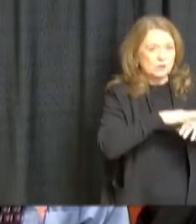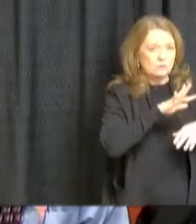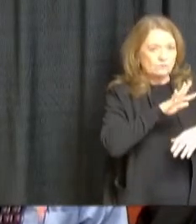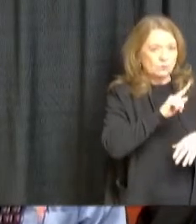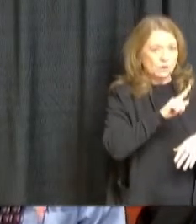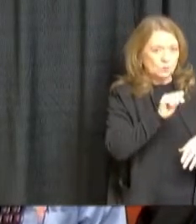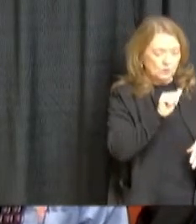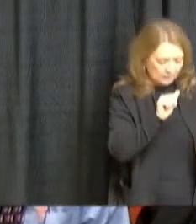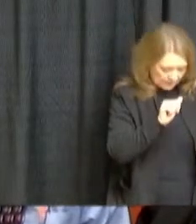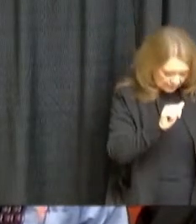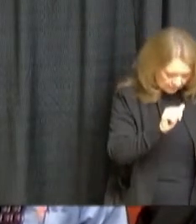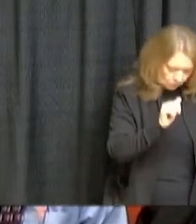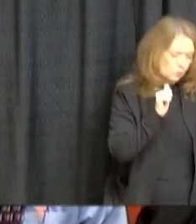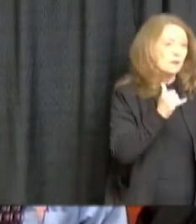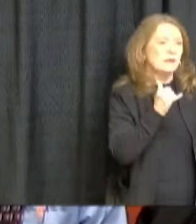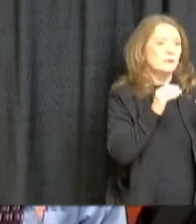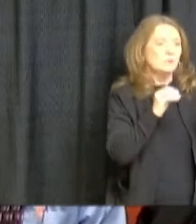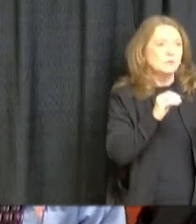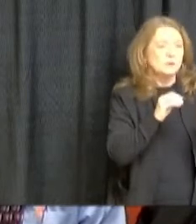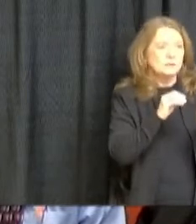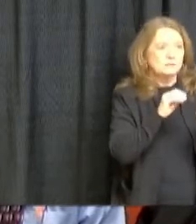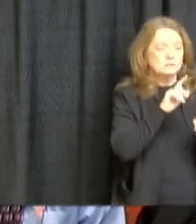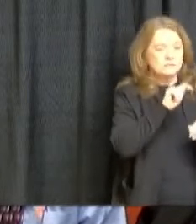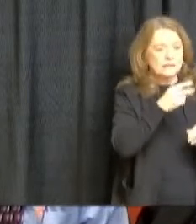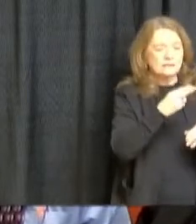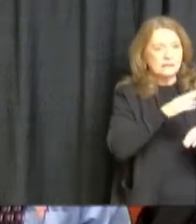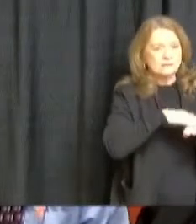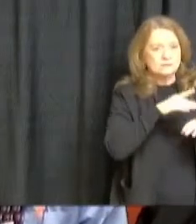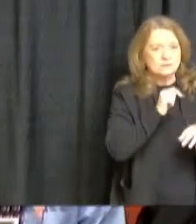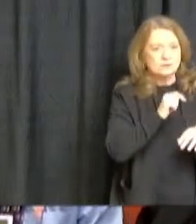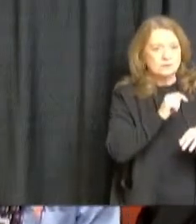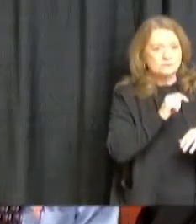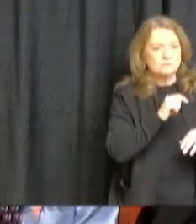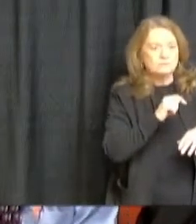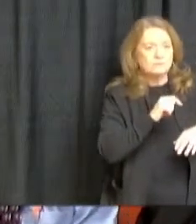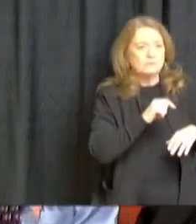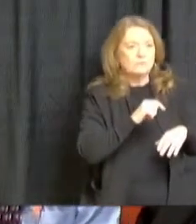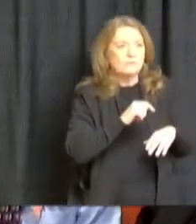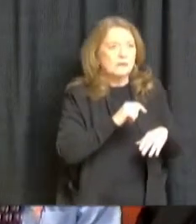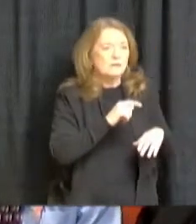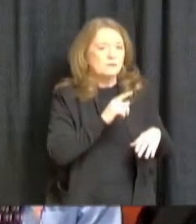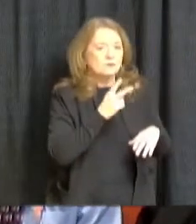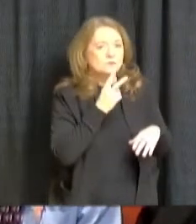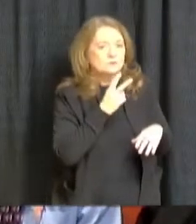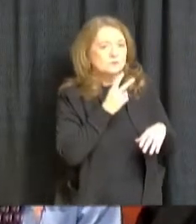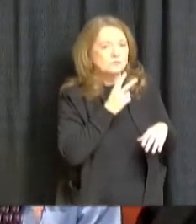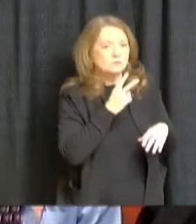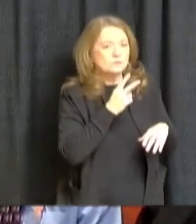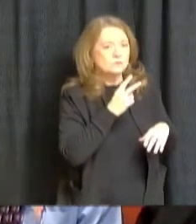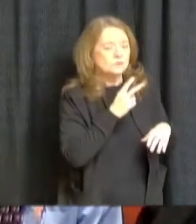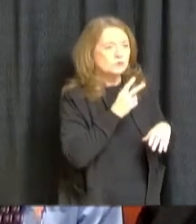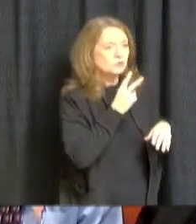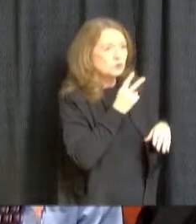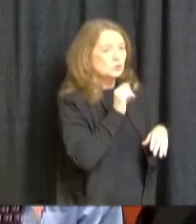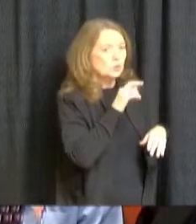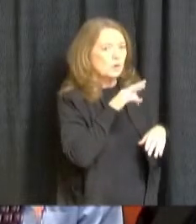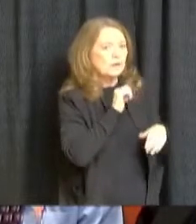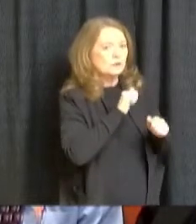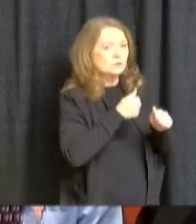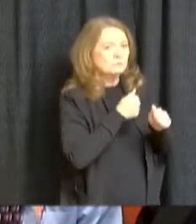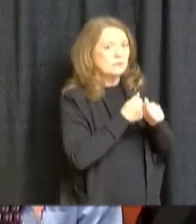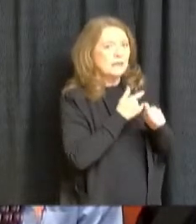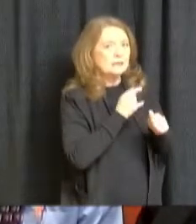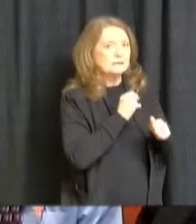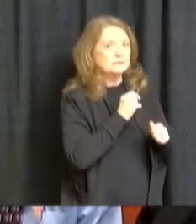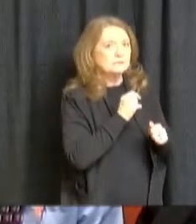We are now putting townhouses on it. There's 30 doors there. There's a 2 acres behind it that lines up pretty